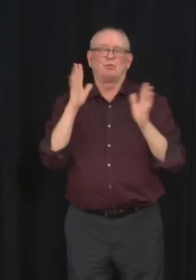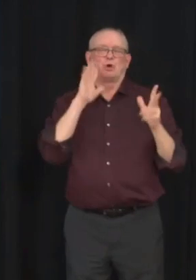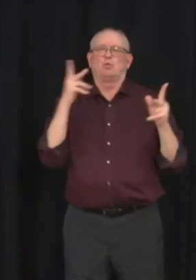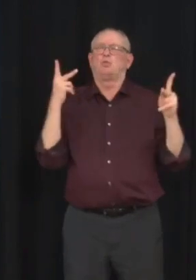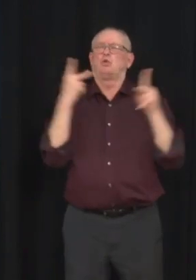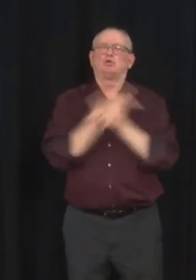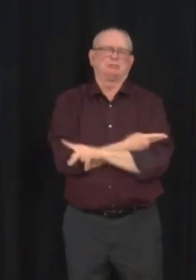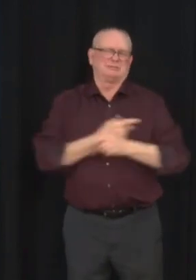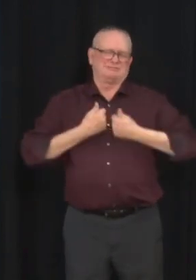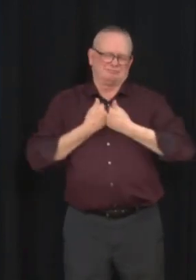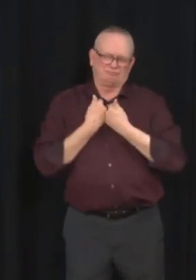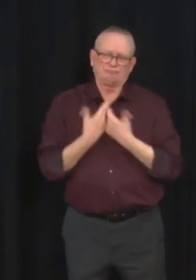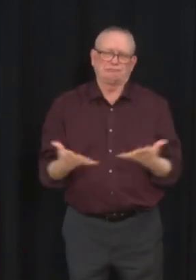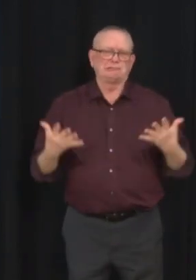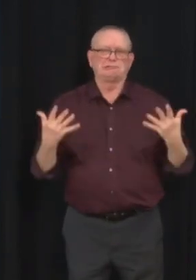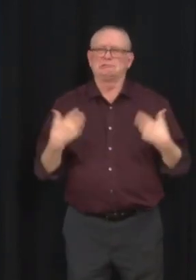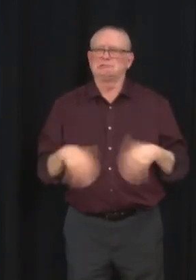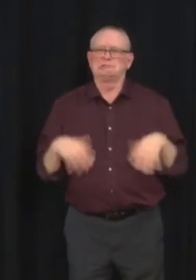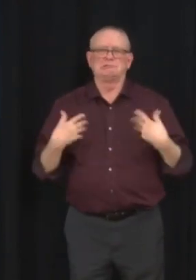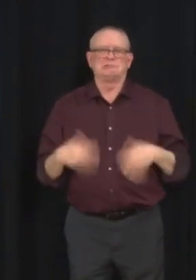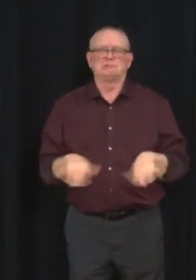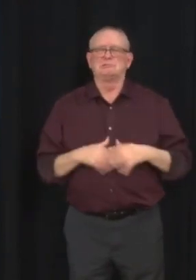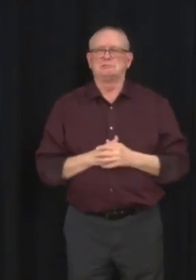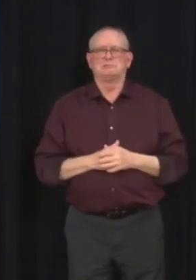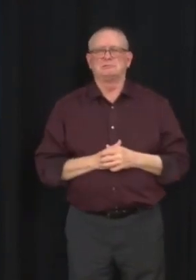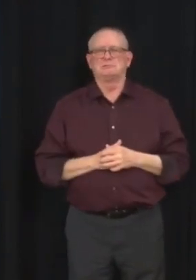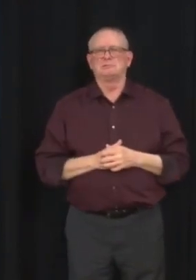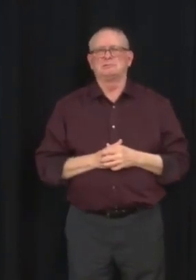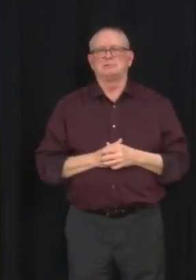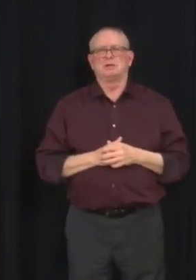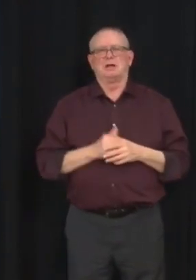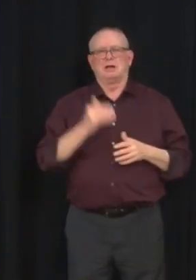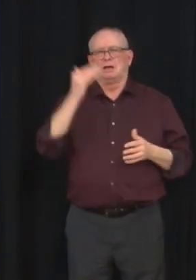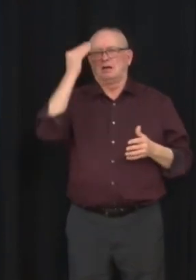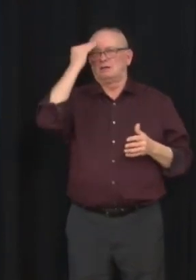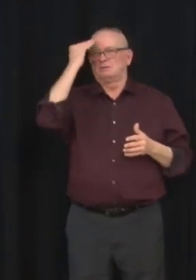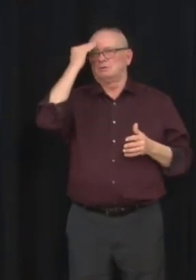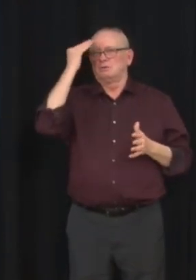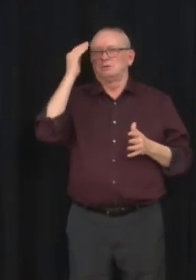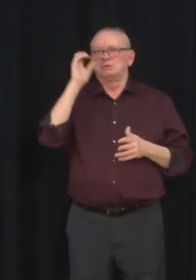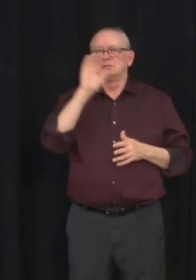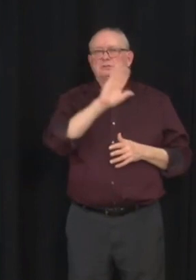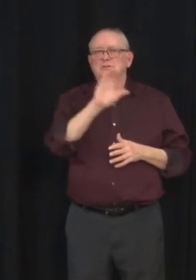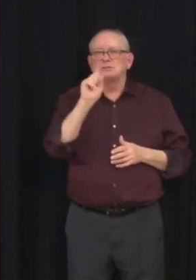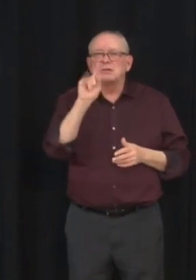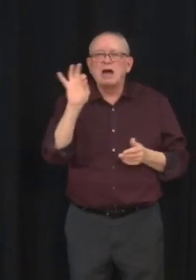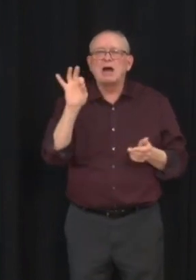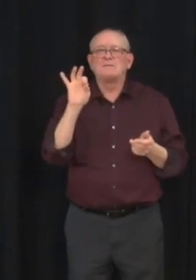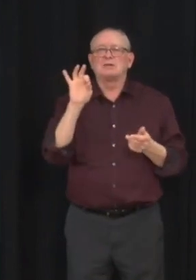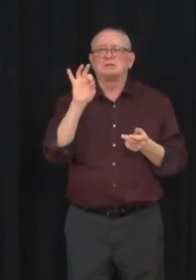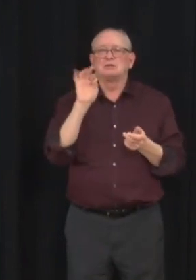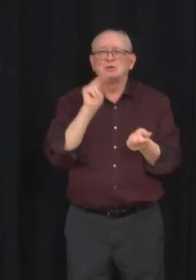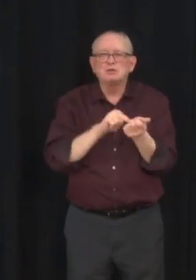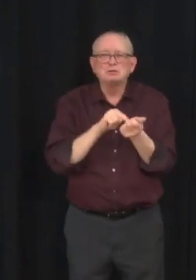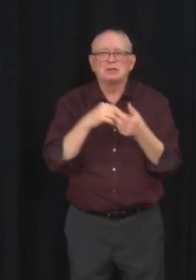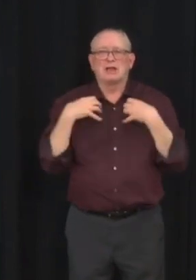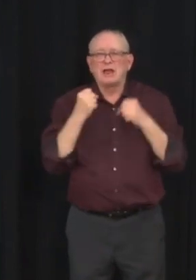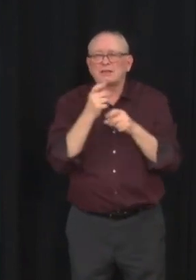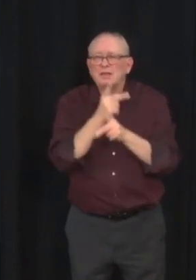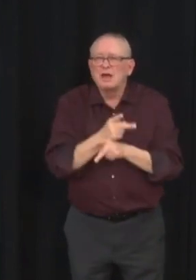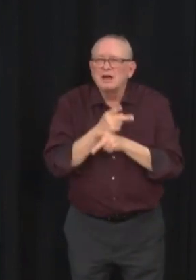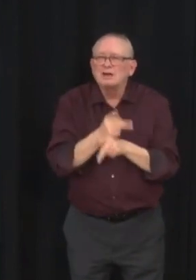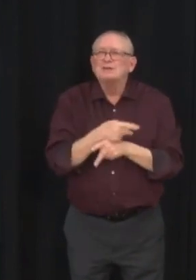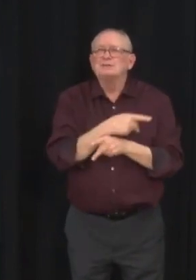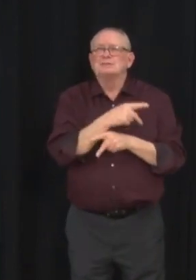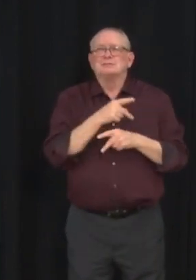say how much their efforts are appreciated, but also that that appreciation can only go so